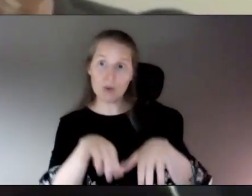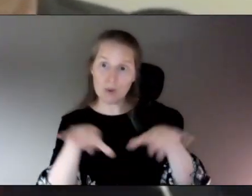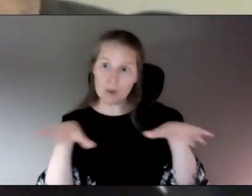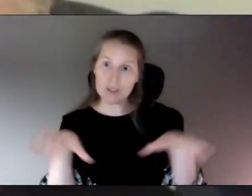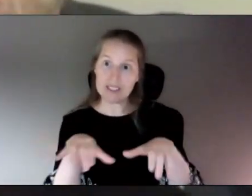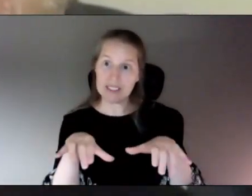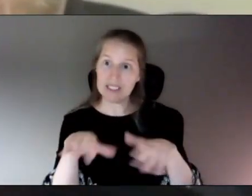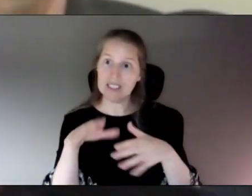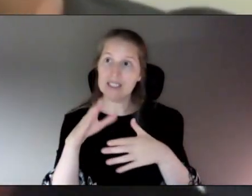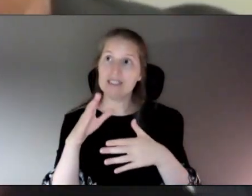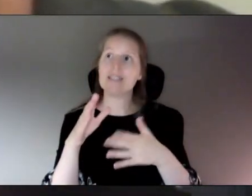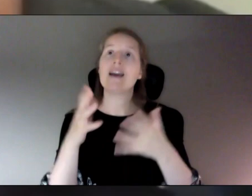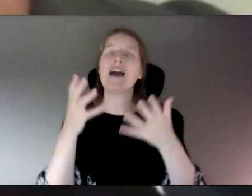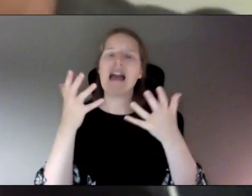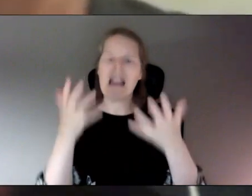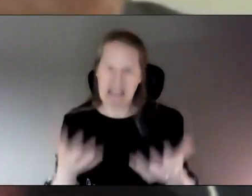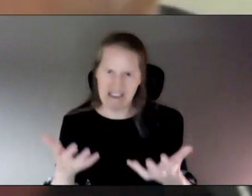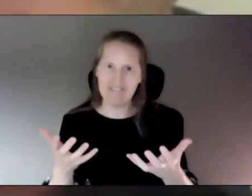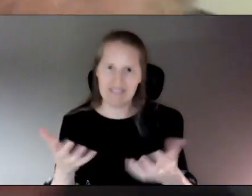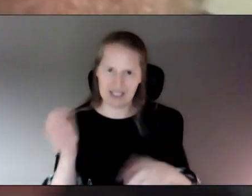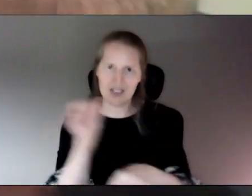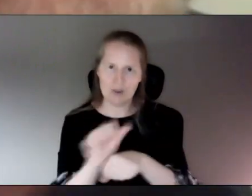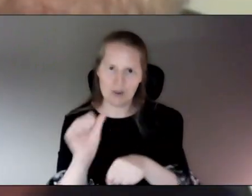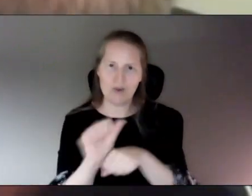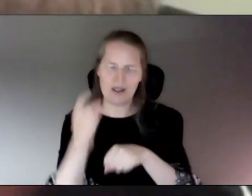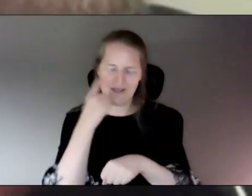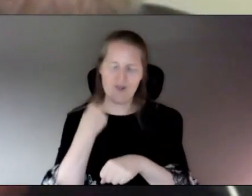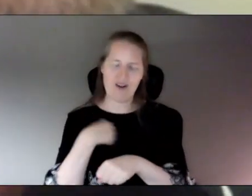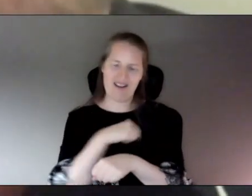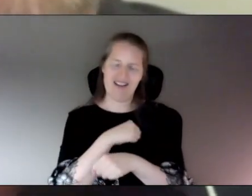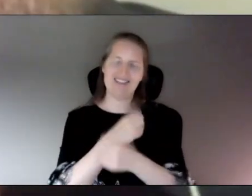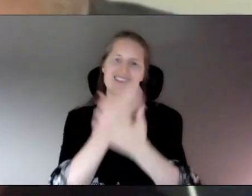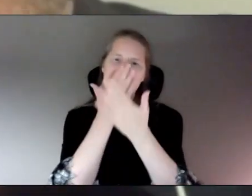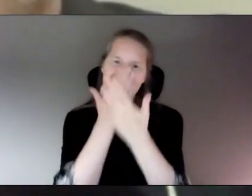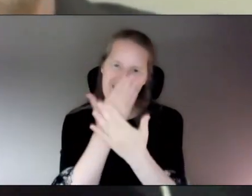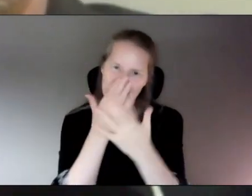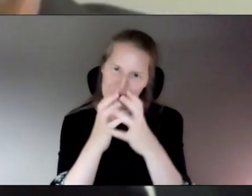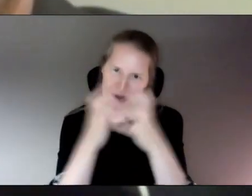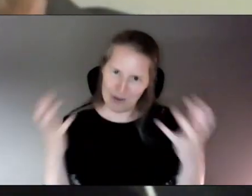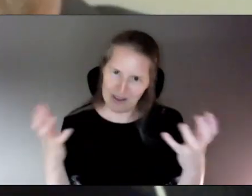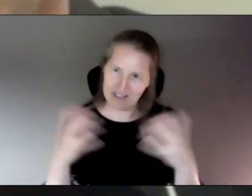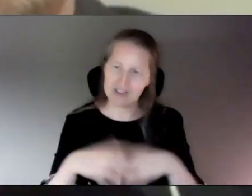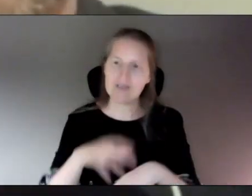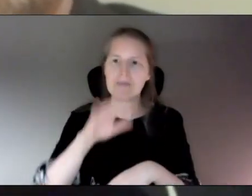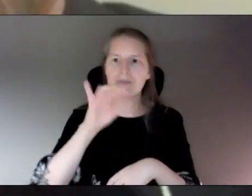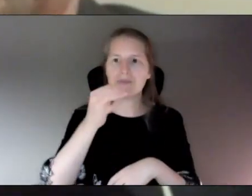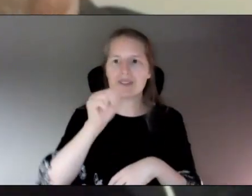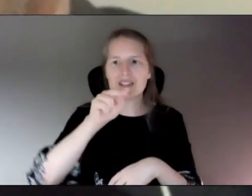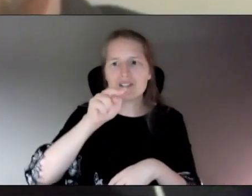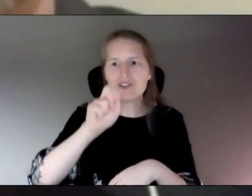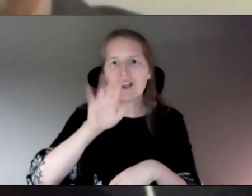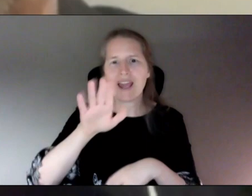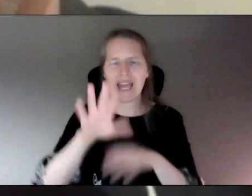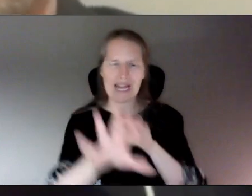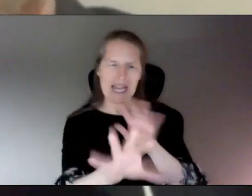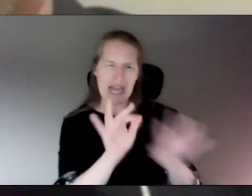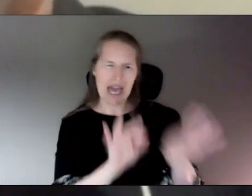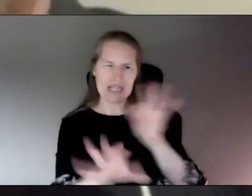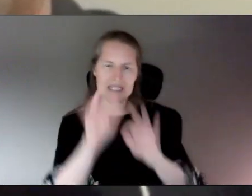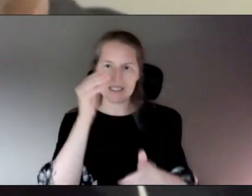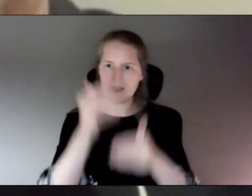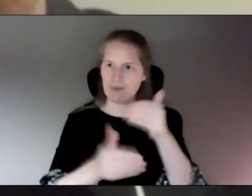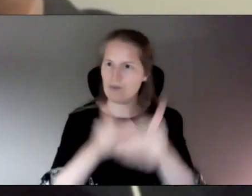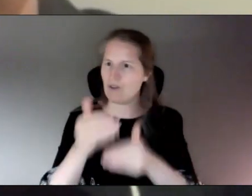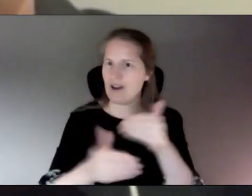heavy lifting on our behalf. Thank you so much. Jane, your casting process got us these